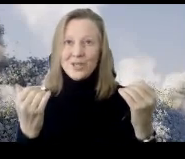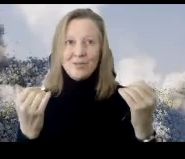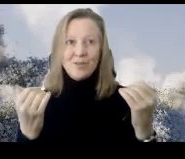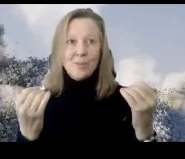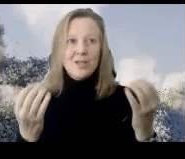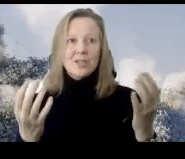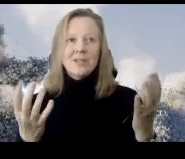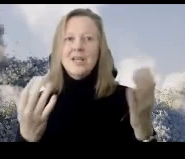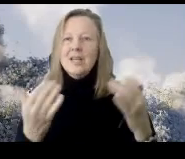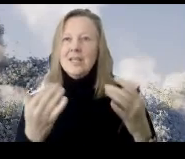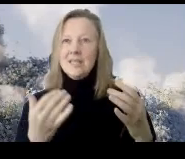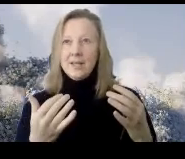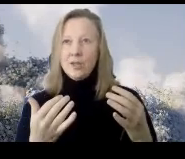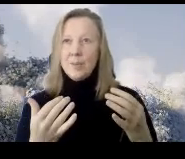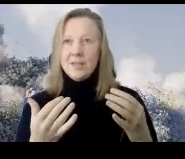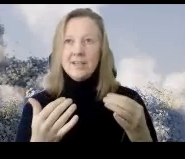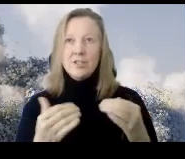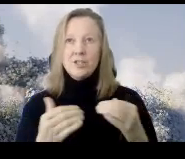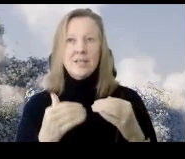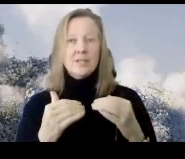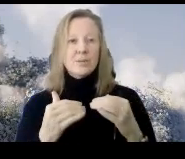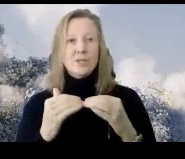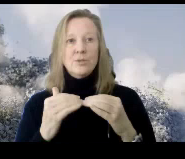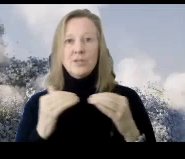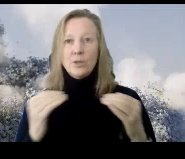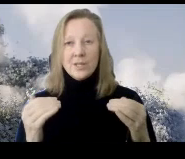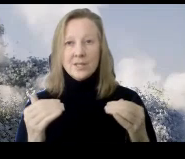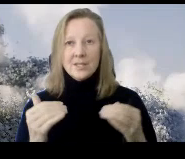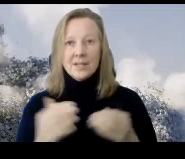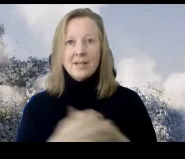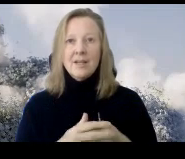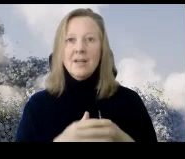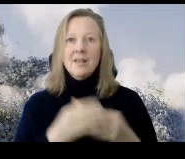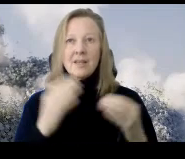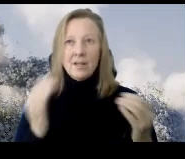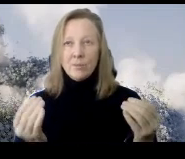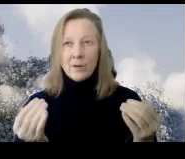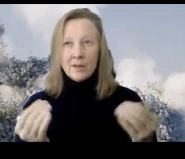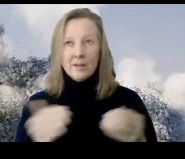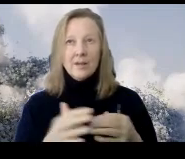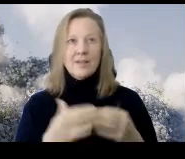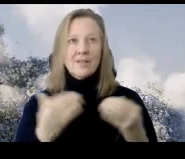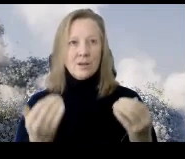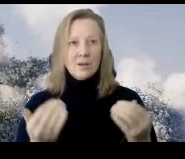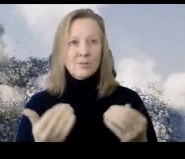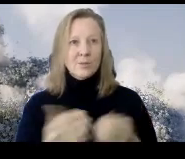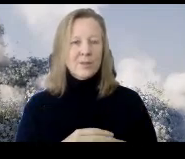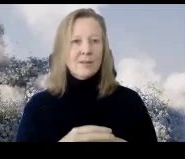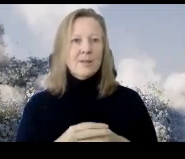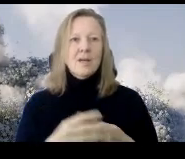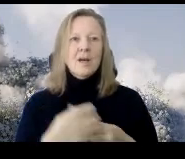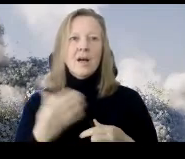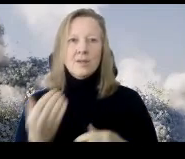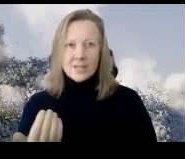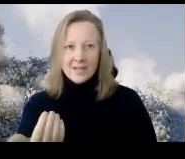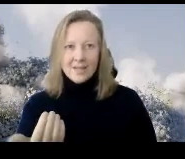introducing yourself to the patient, taking their patient histories, using the questions that they recognize and they're comfortable